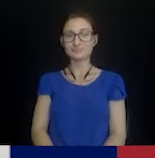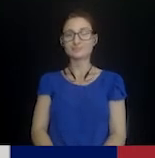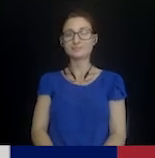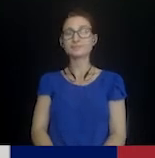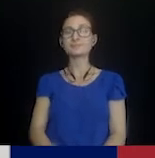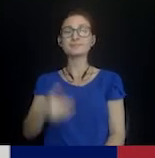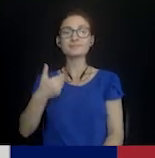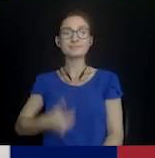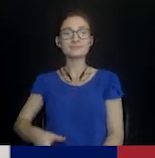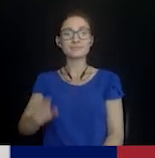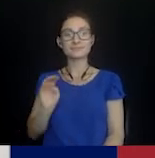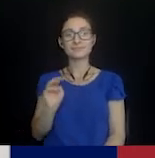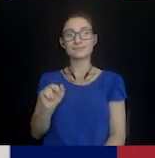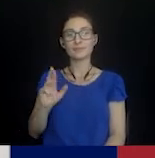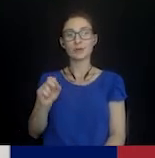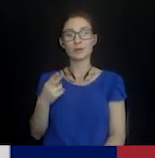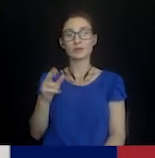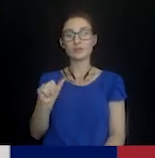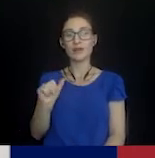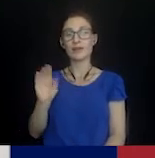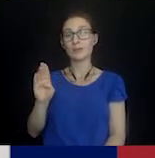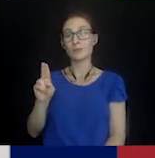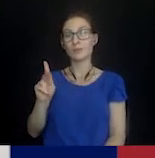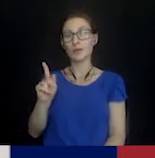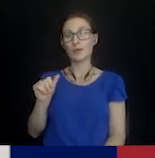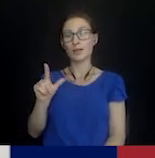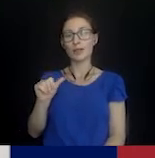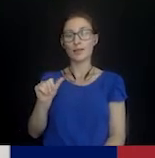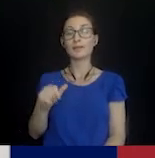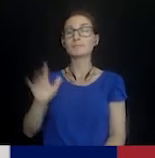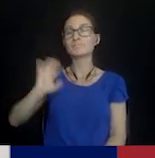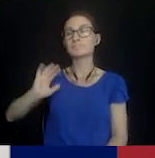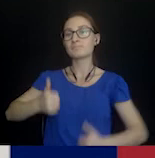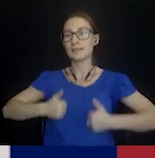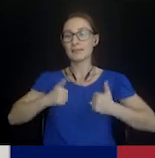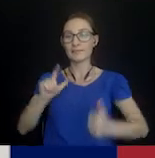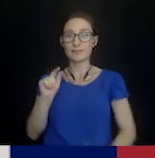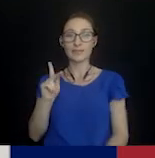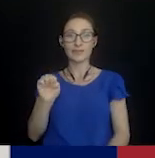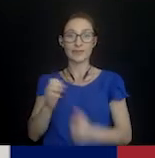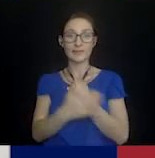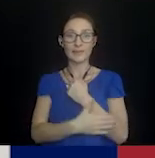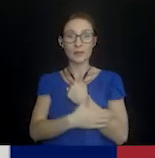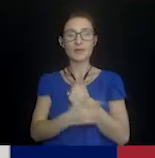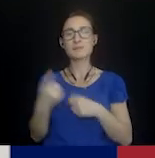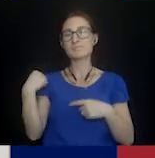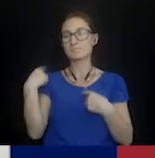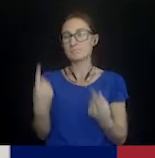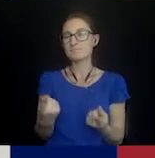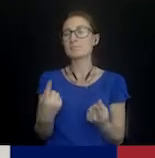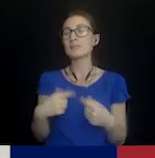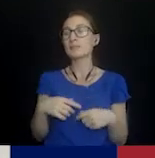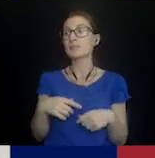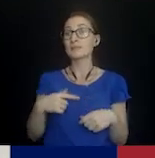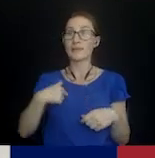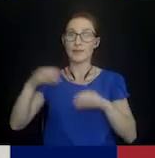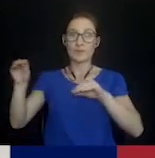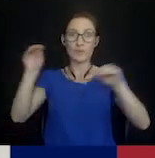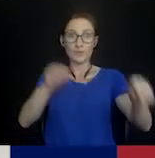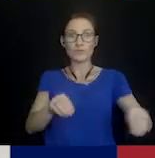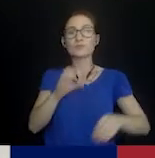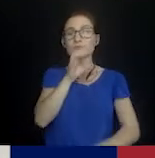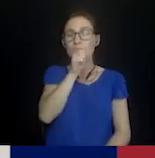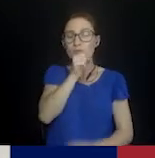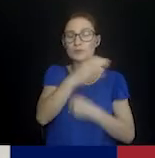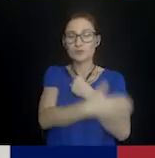My name is Marcia Buccala. I used to live in Lake County in Florida, and I have since moved to Orange County.